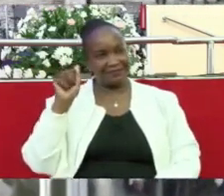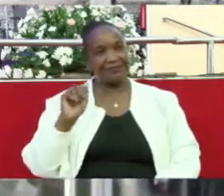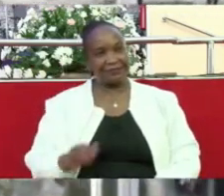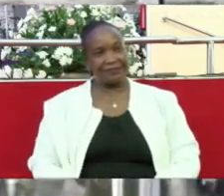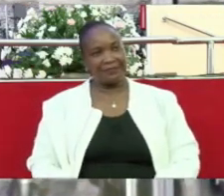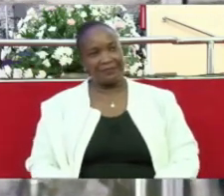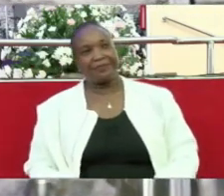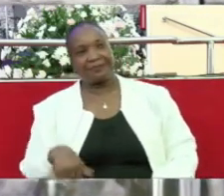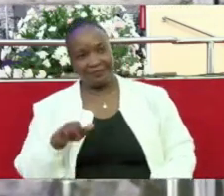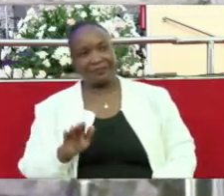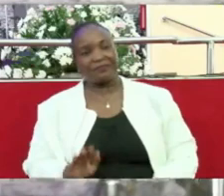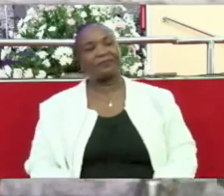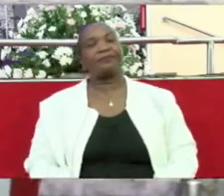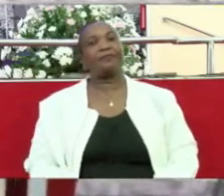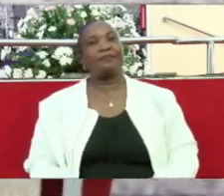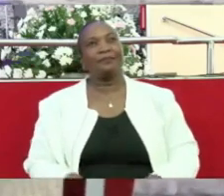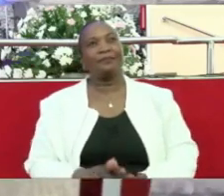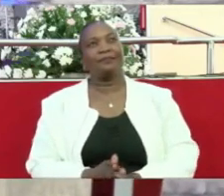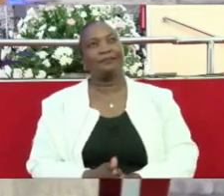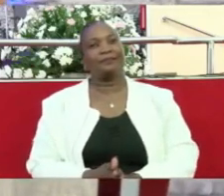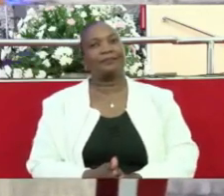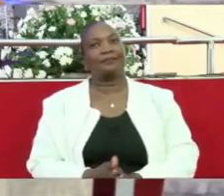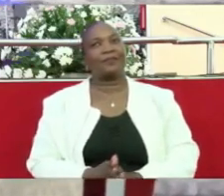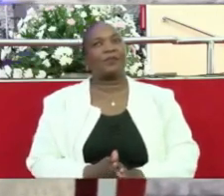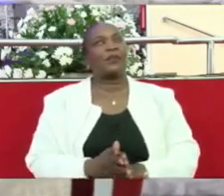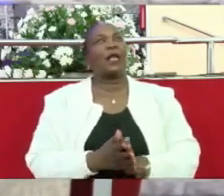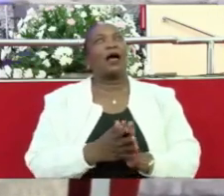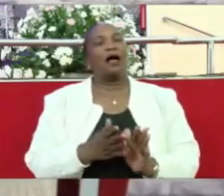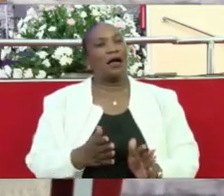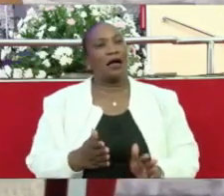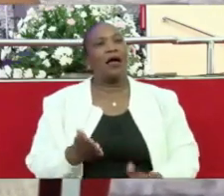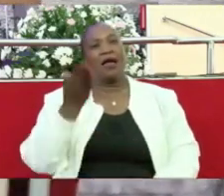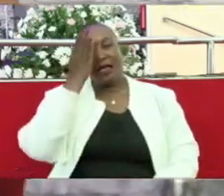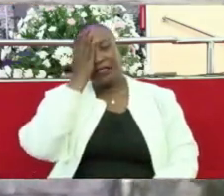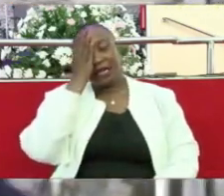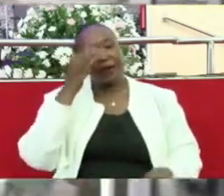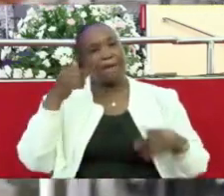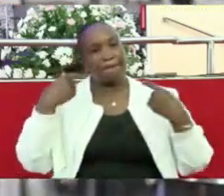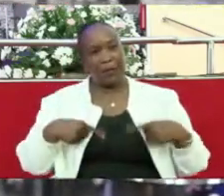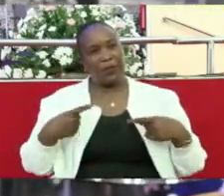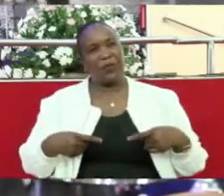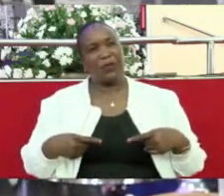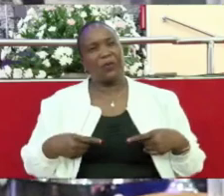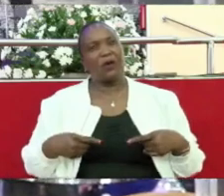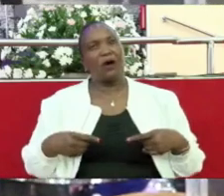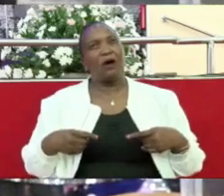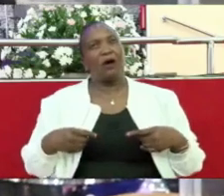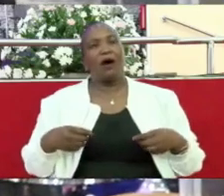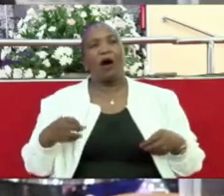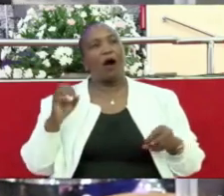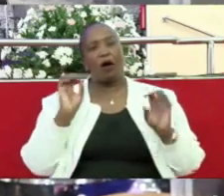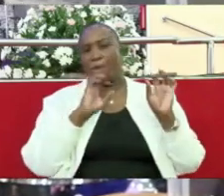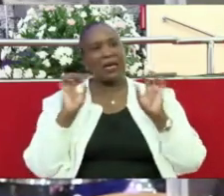from. Mahali tulikotoka. We have eaten everything that we wanted. Tungekula chochote tunataka. We had enough meat. Tulikuwa na nyama